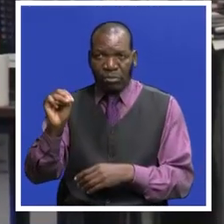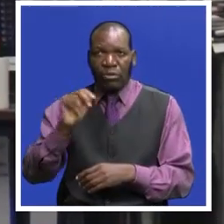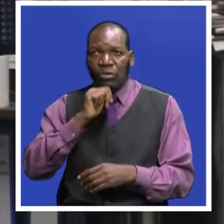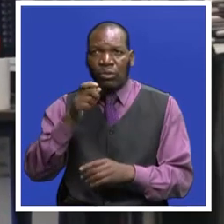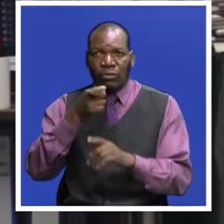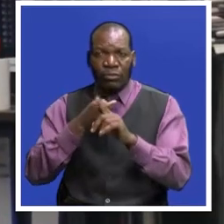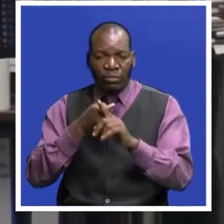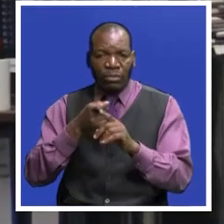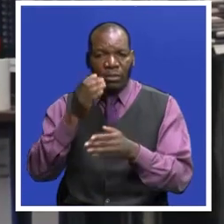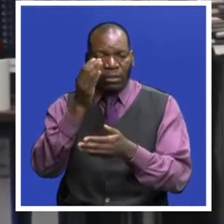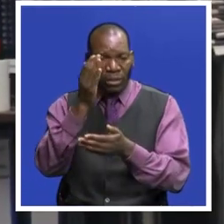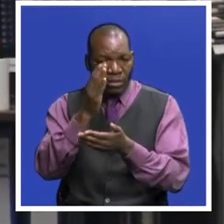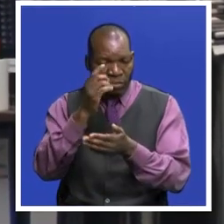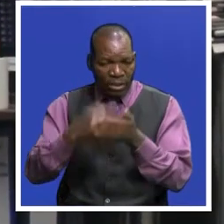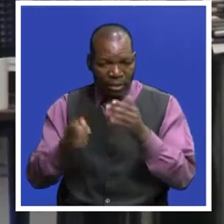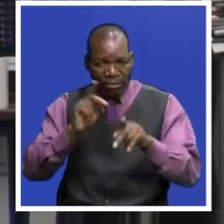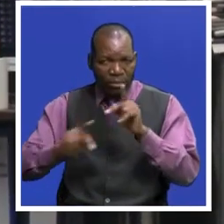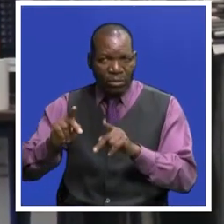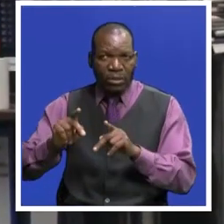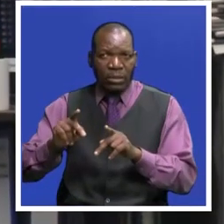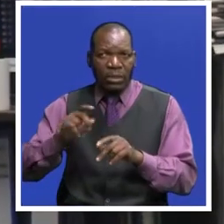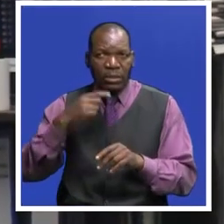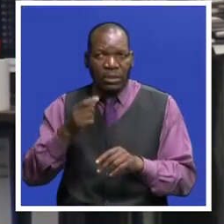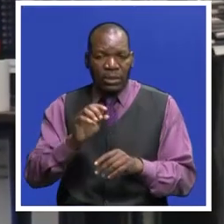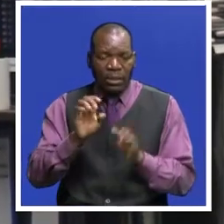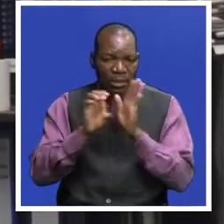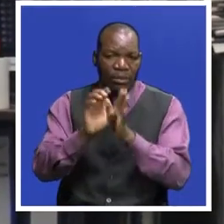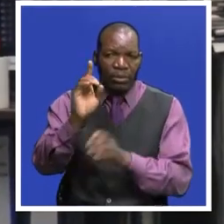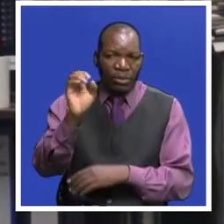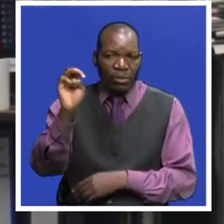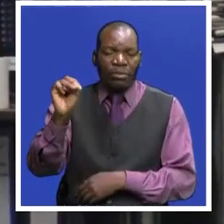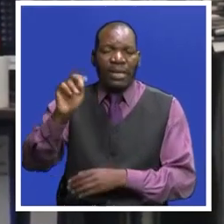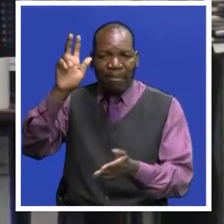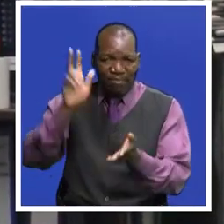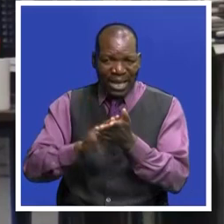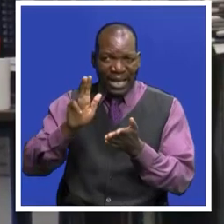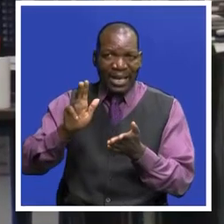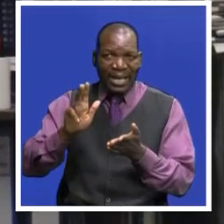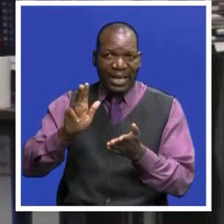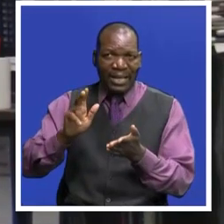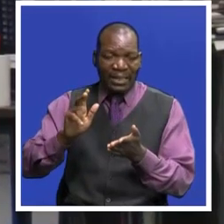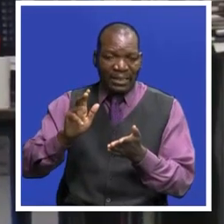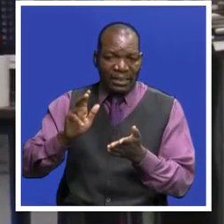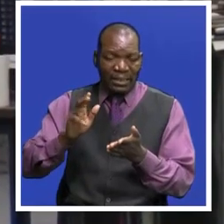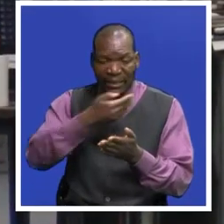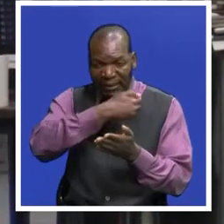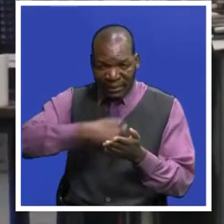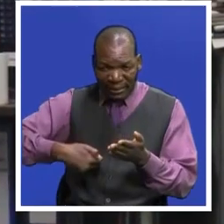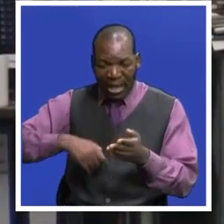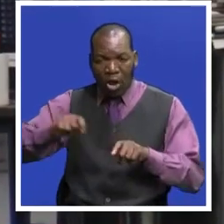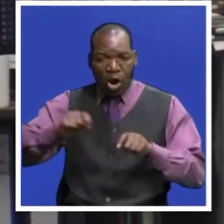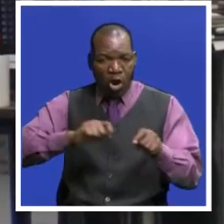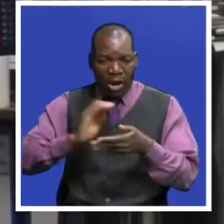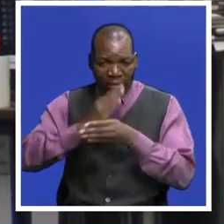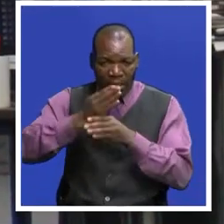arising from calls by some members of the public. If DOOM, for example, is approved for severe restriction after consultations with